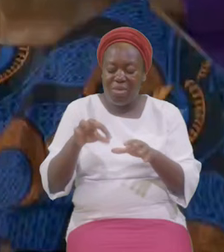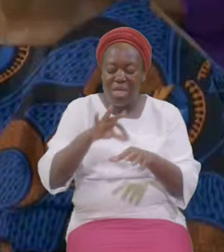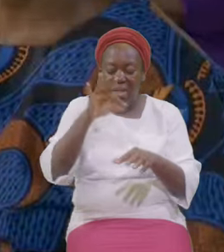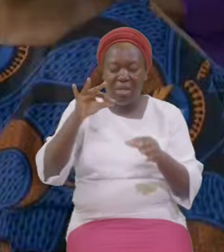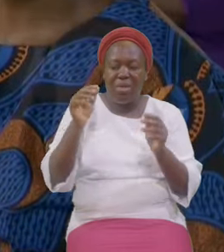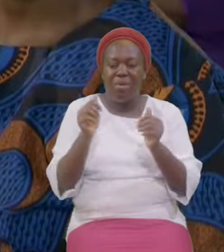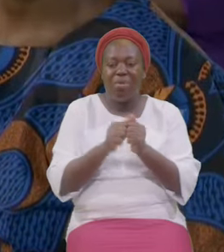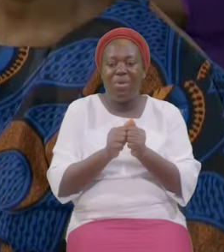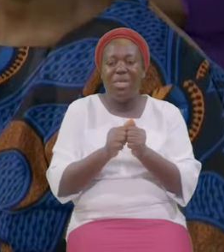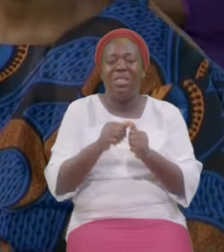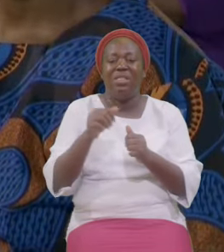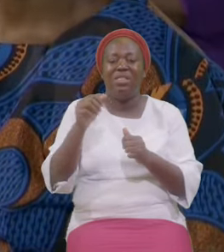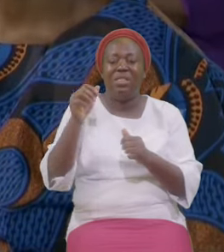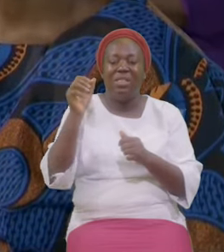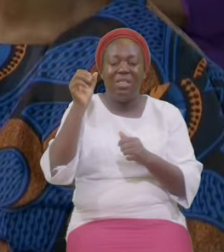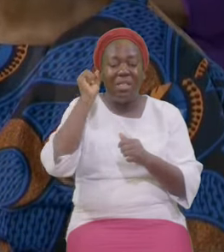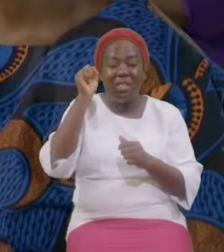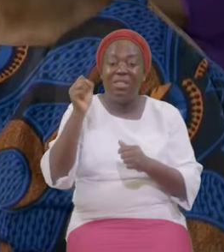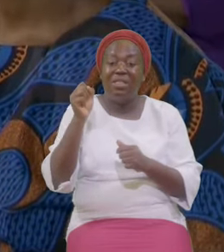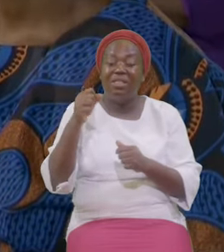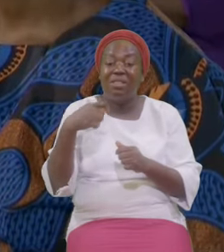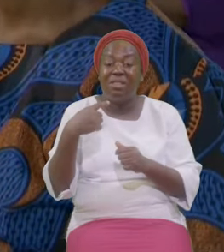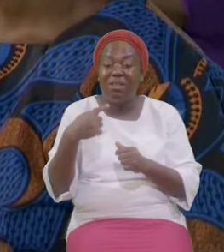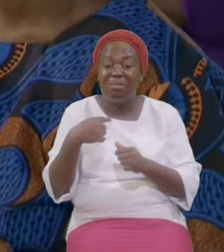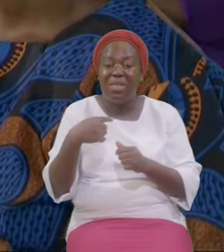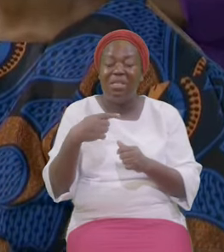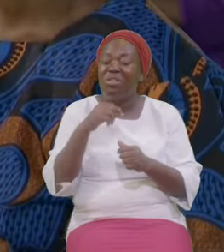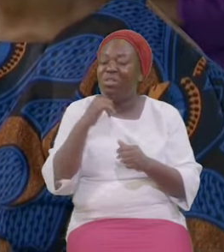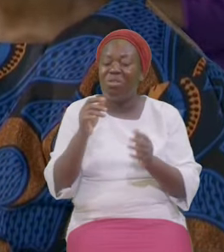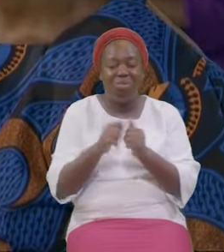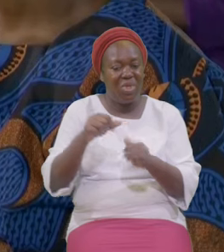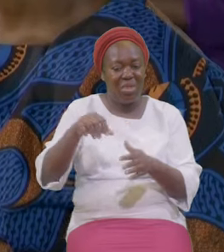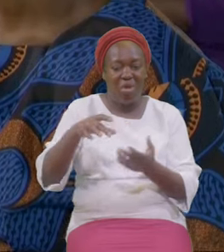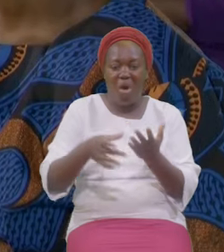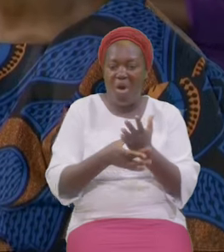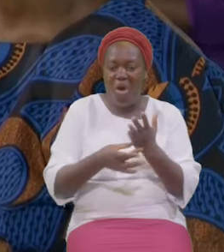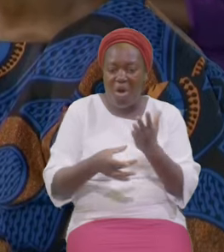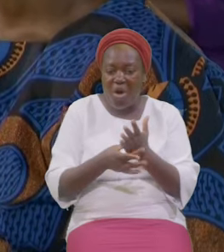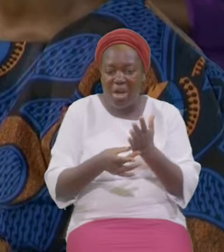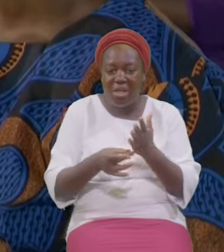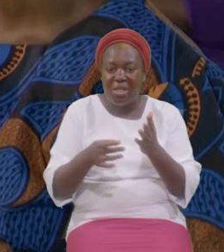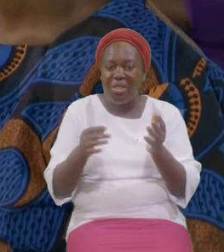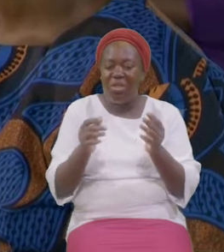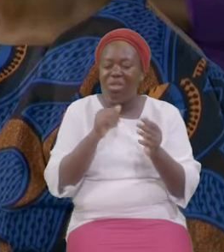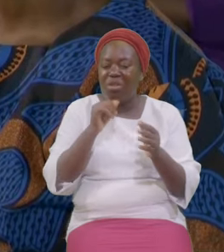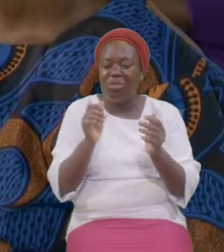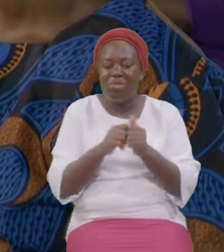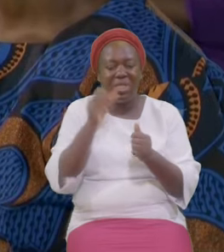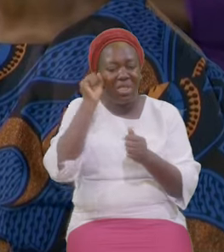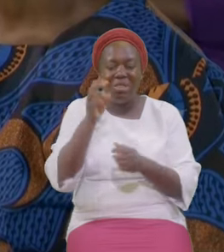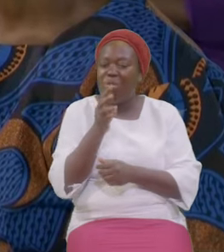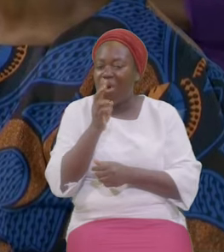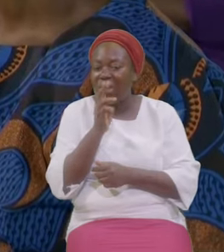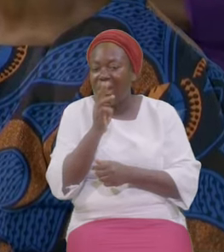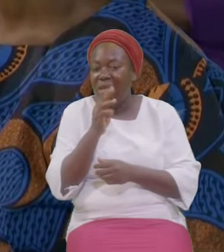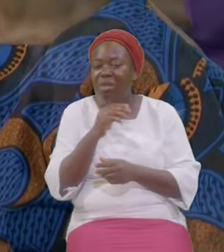me, not with his oil, not with his water, not with